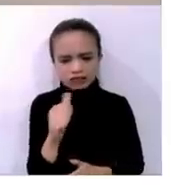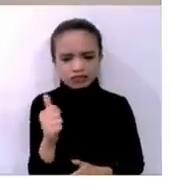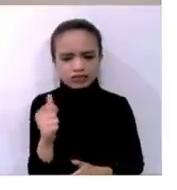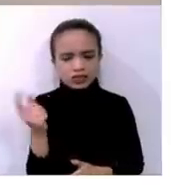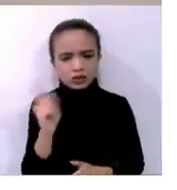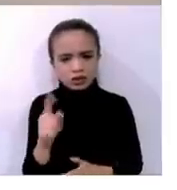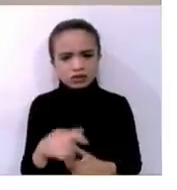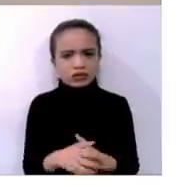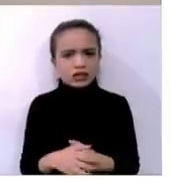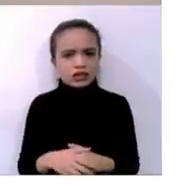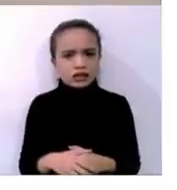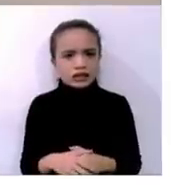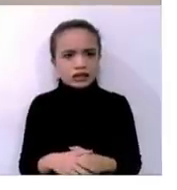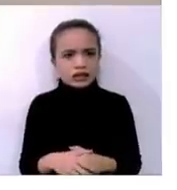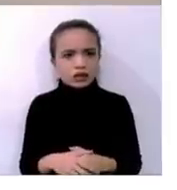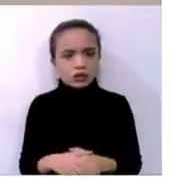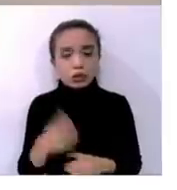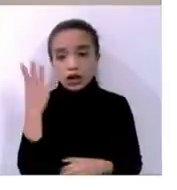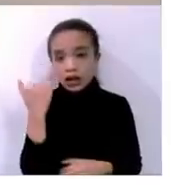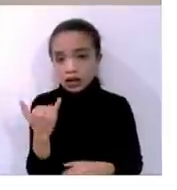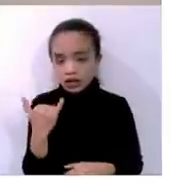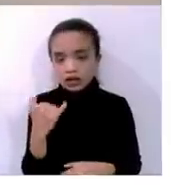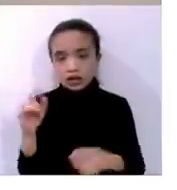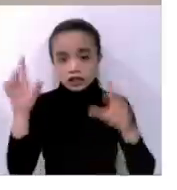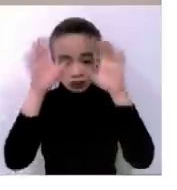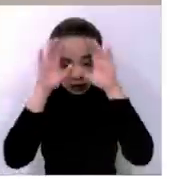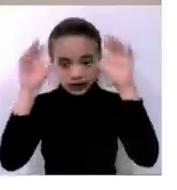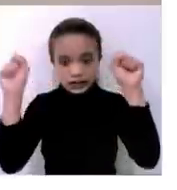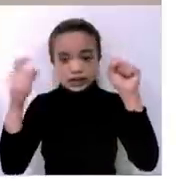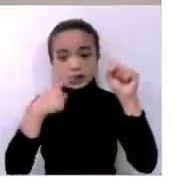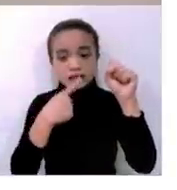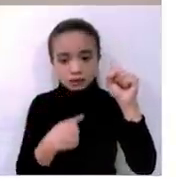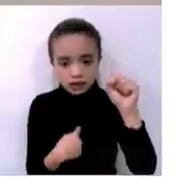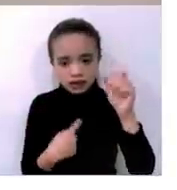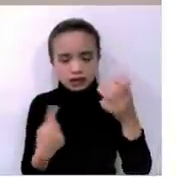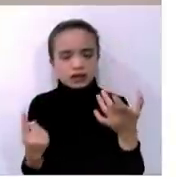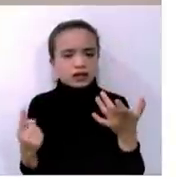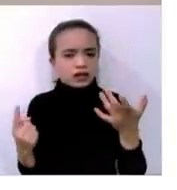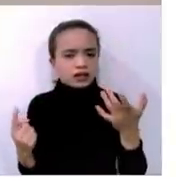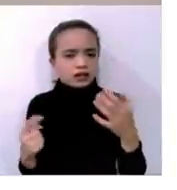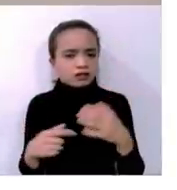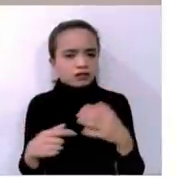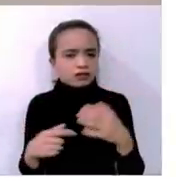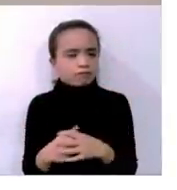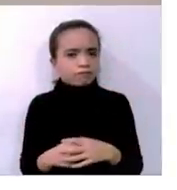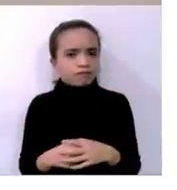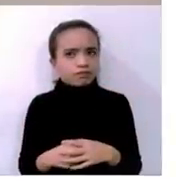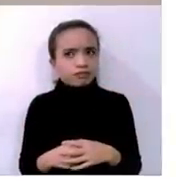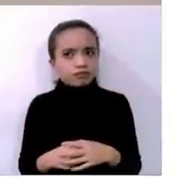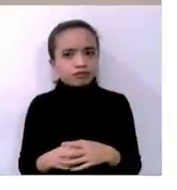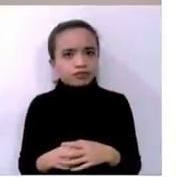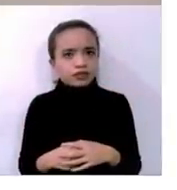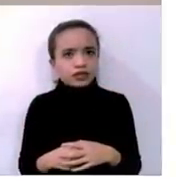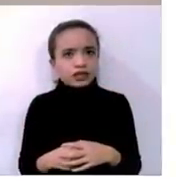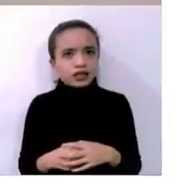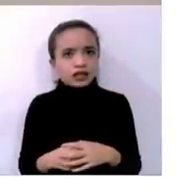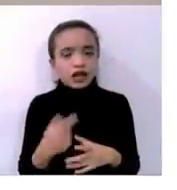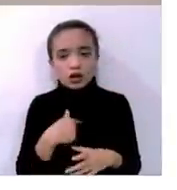mouth. Because the president already said to Sal Panelo, I heard him right, the president does